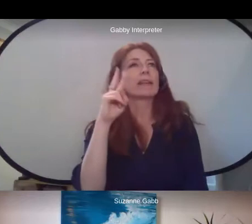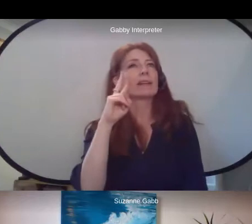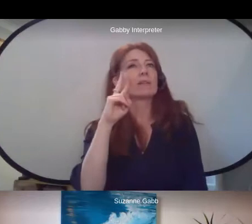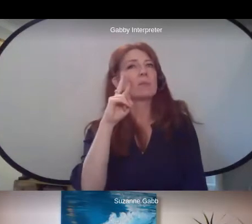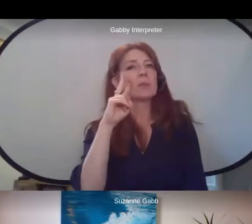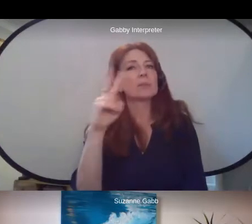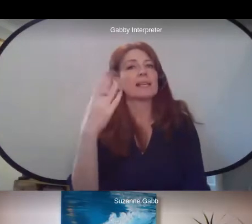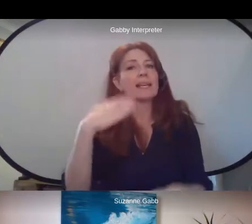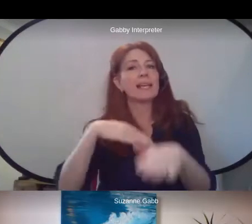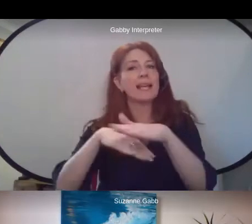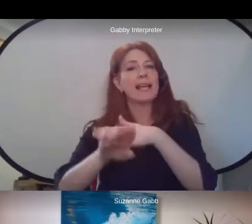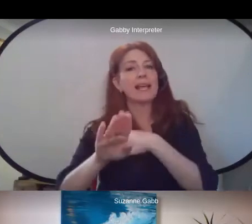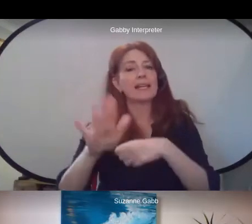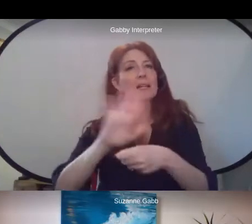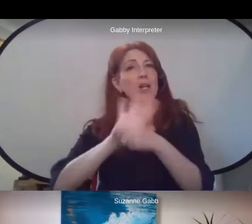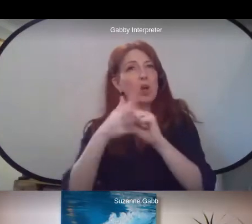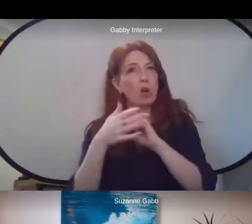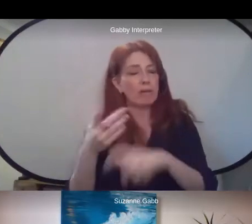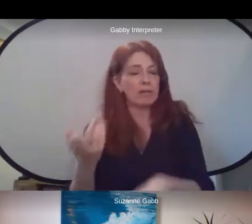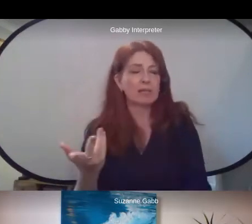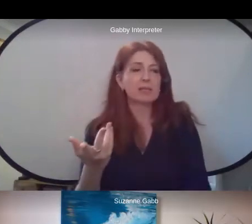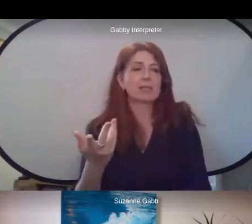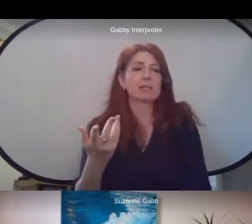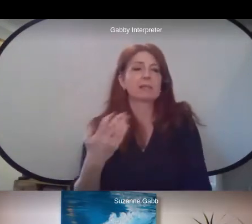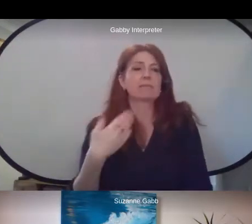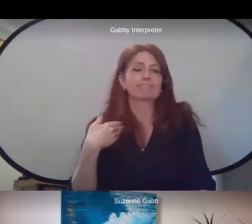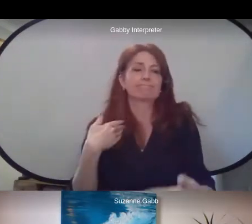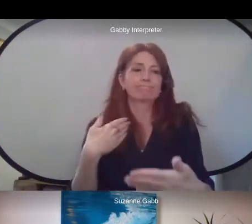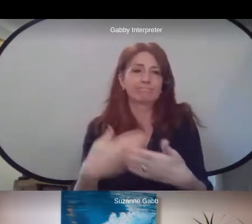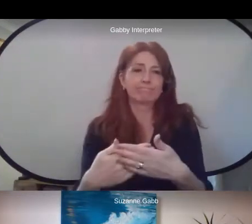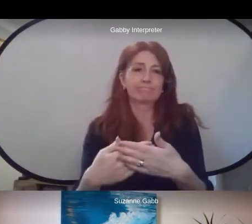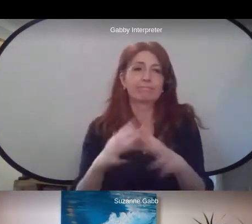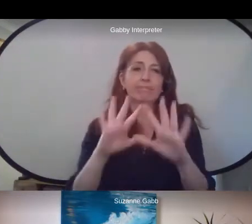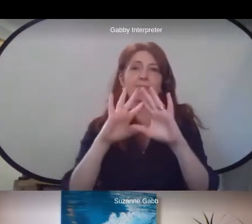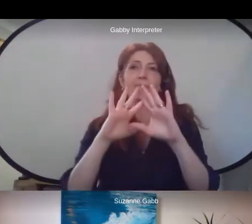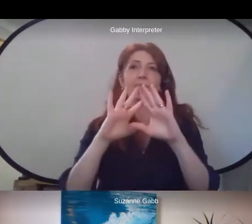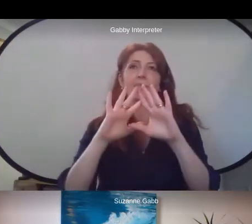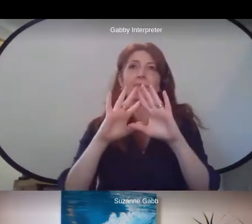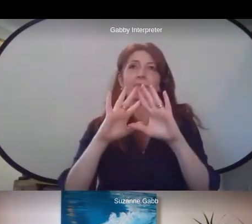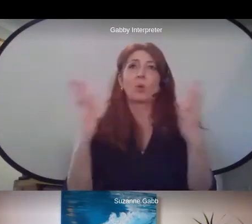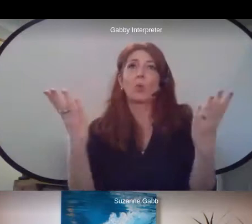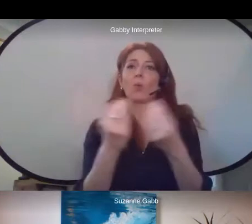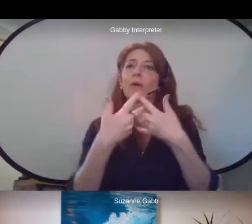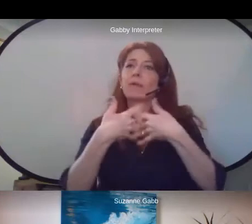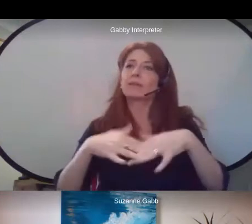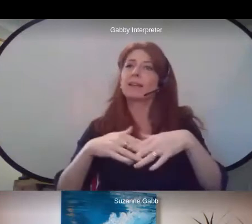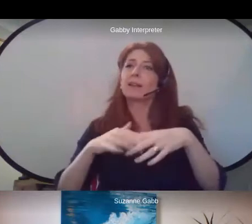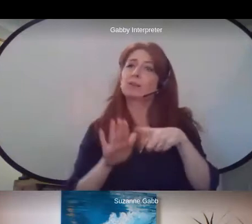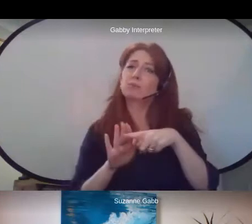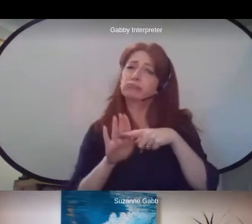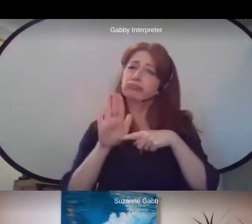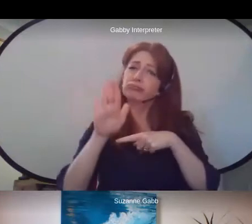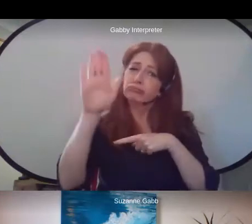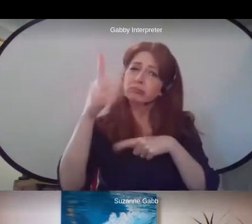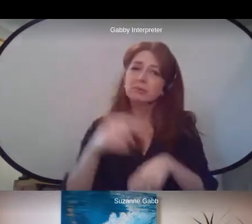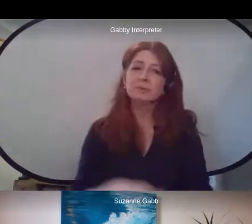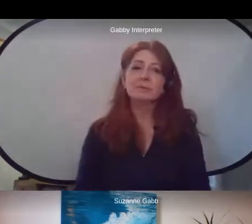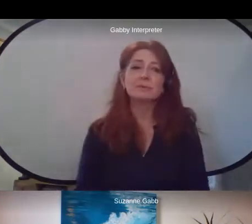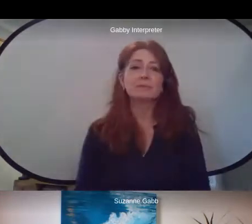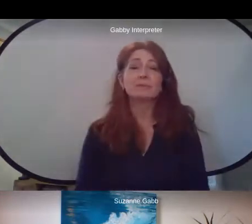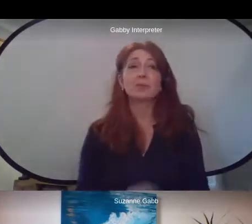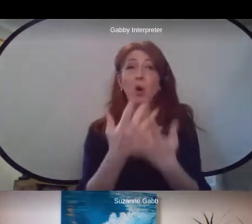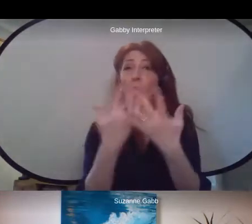time, is everyone's gone and accelerated out there with tech. And there's a load of stuff out there that